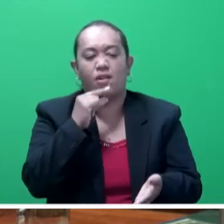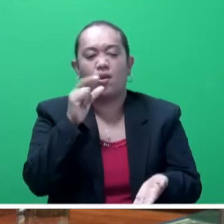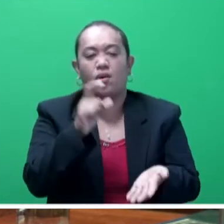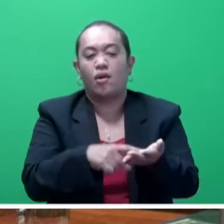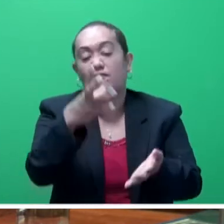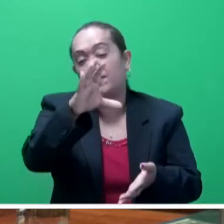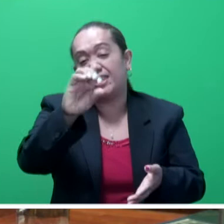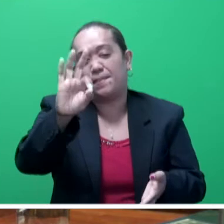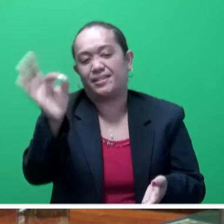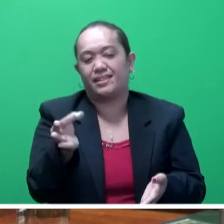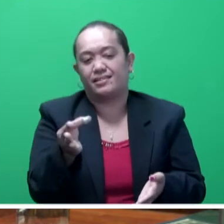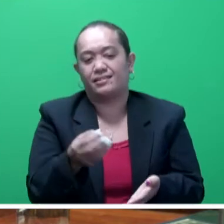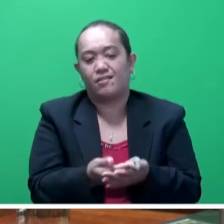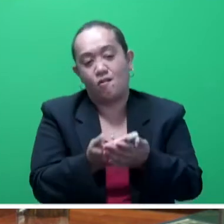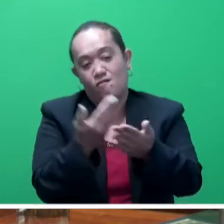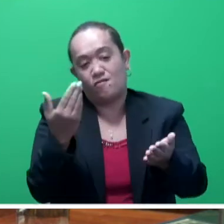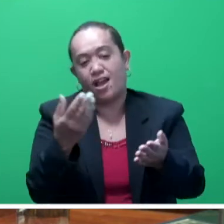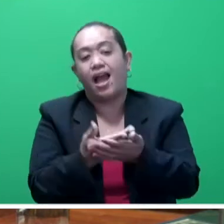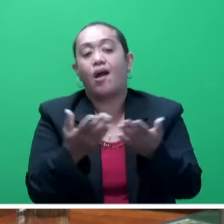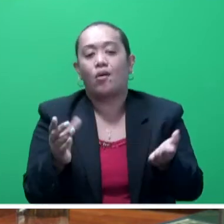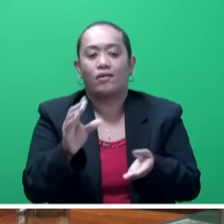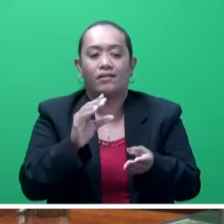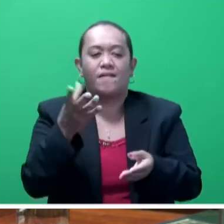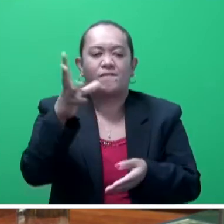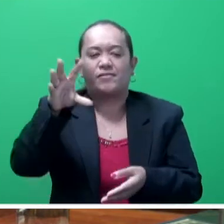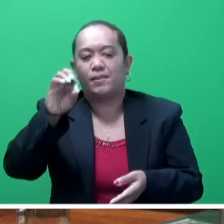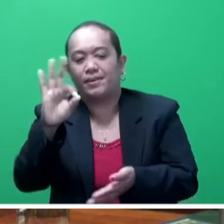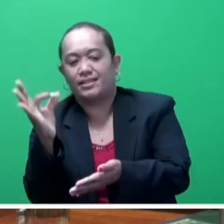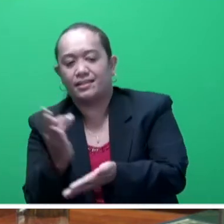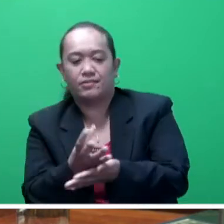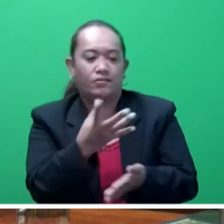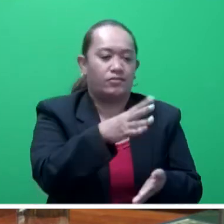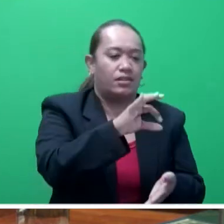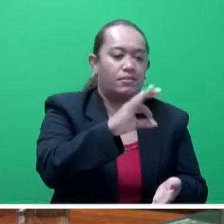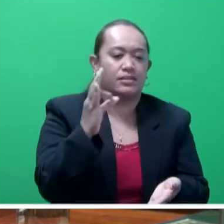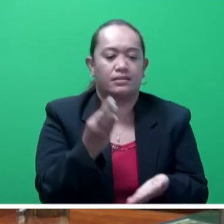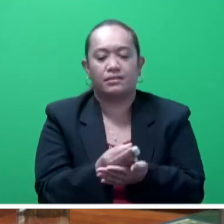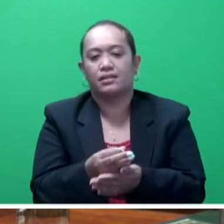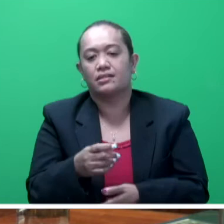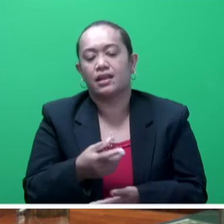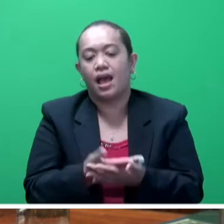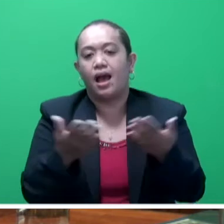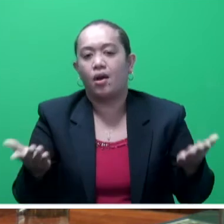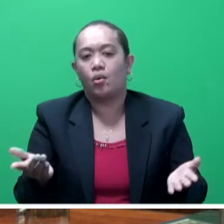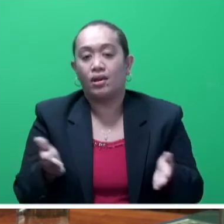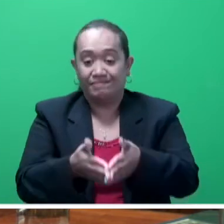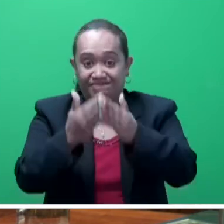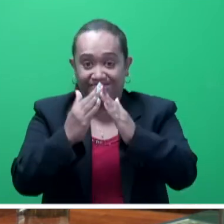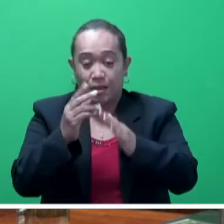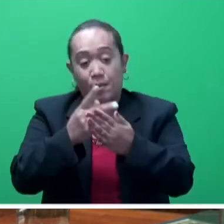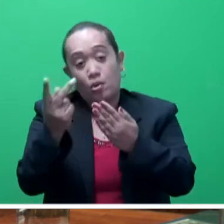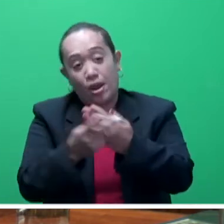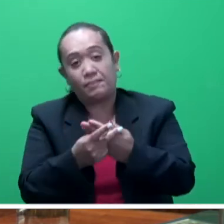50% comes from the Housing Authority. Mr. Speaker, sir, from the inception of this program, government has